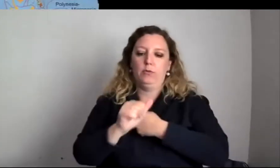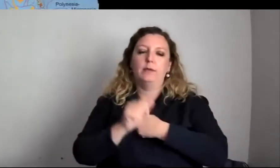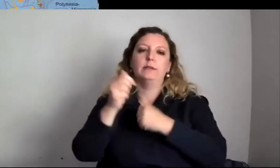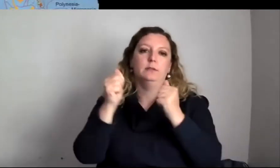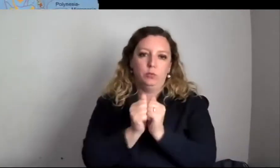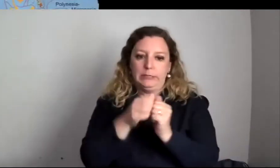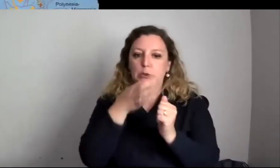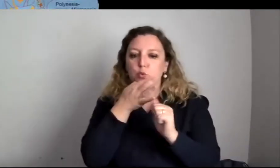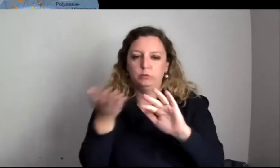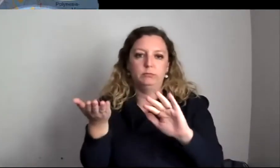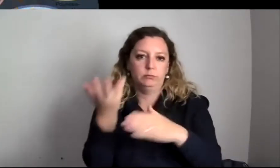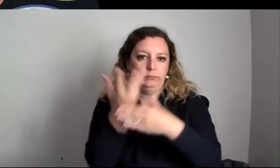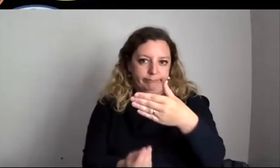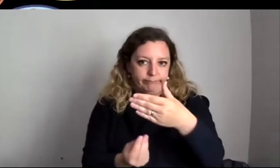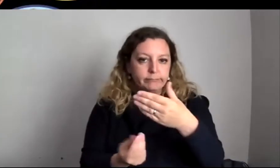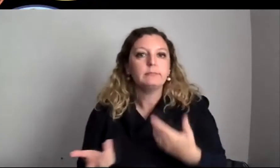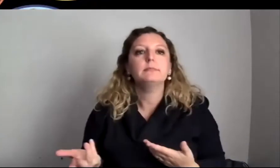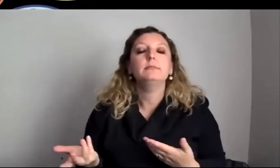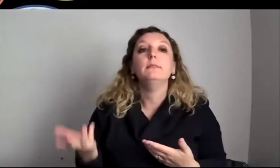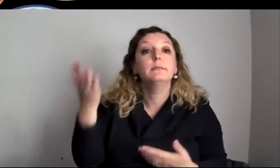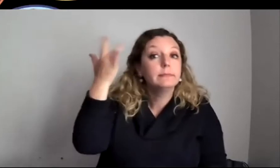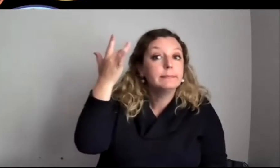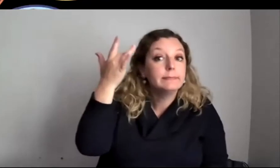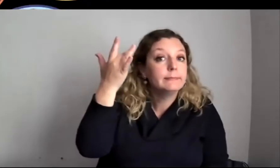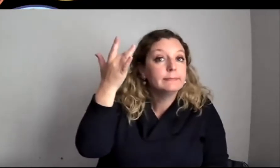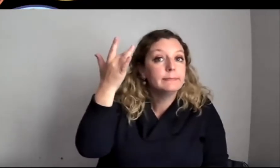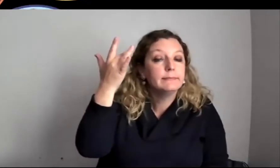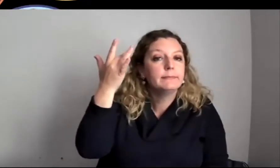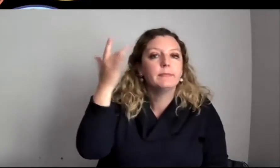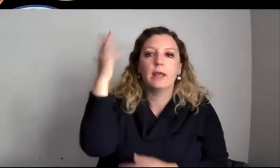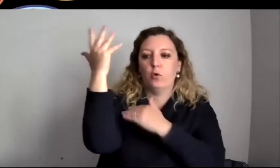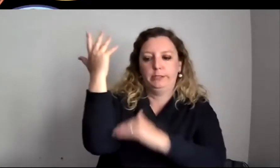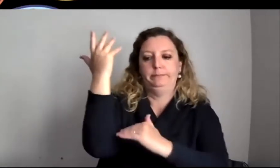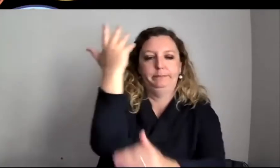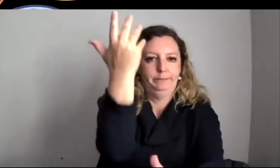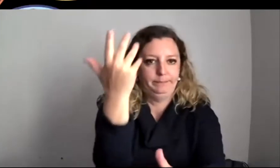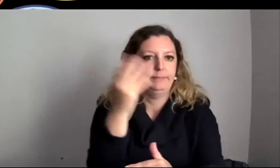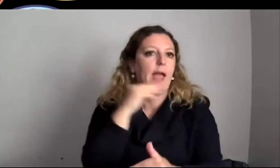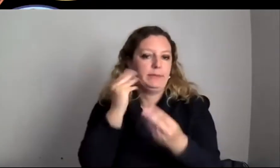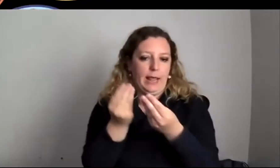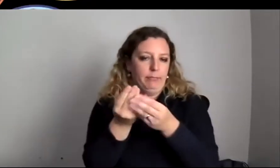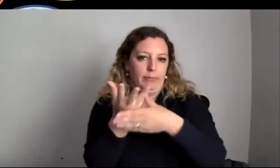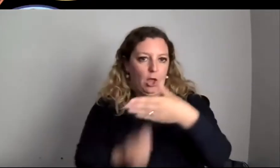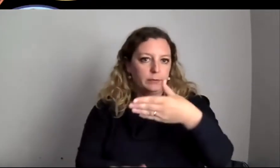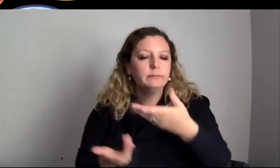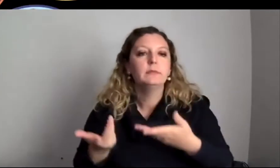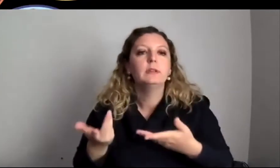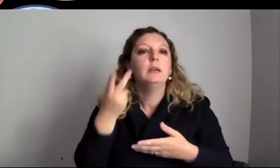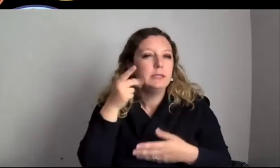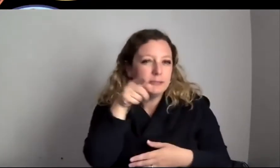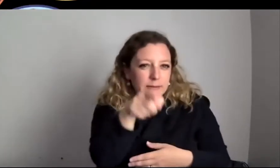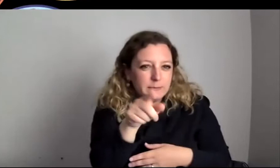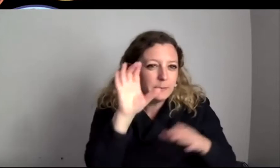imminent extinction. And this is largely due to deforestation and habitat loss. And so what you can see here in this figure on